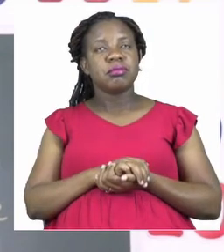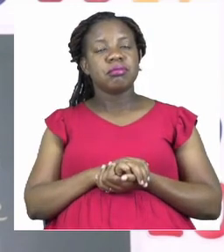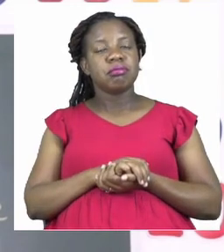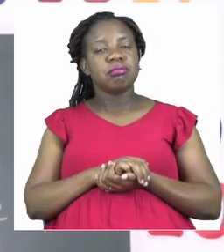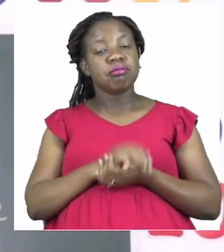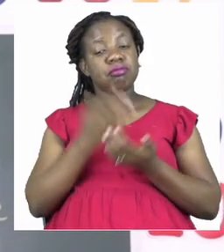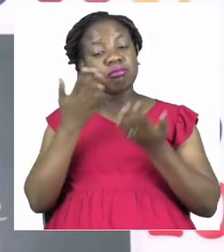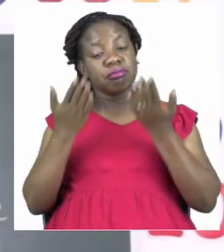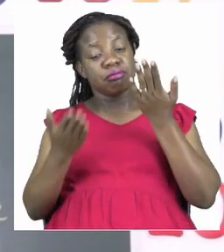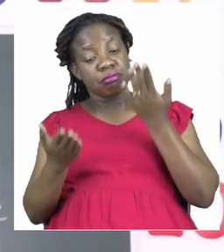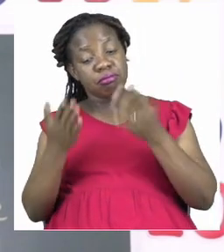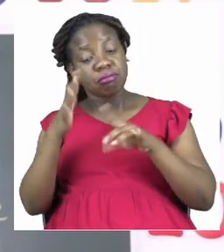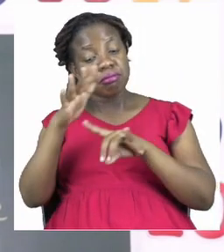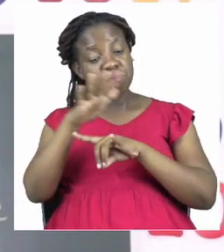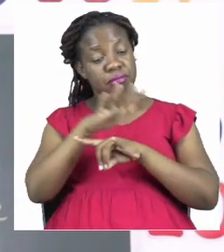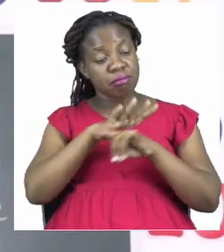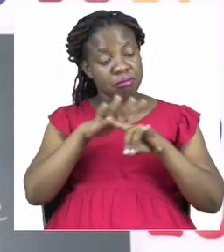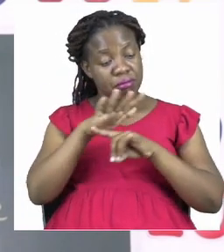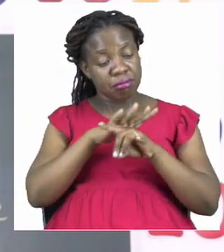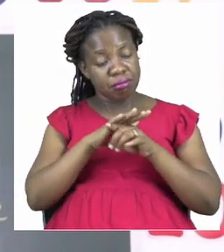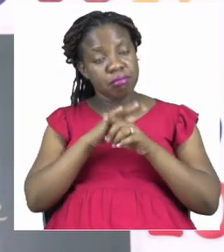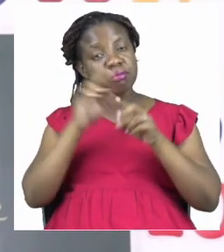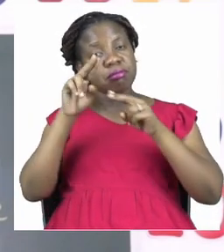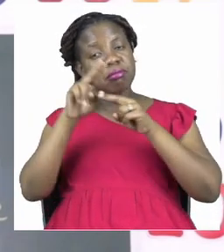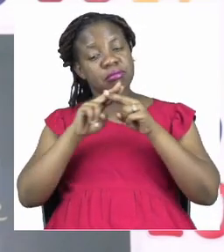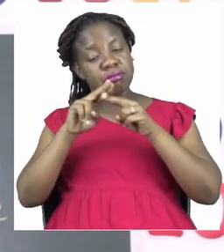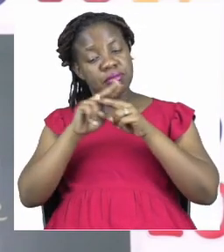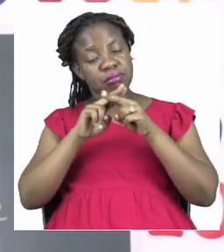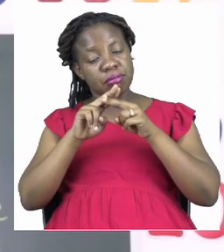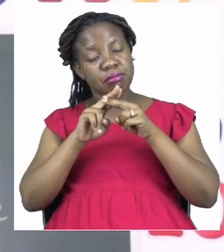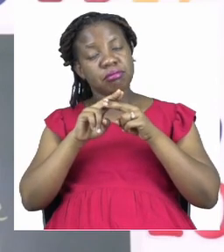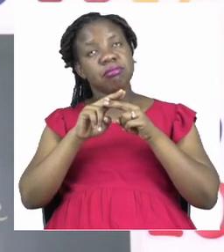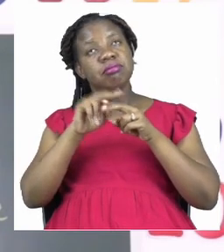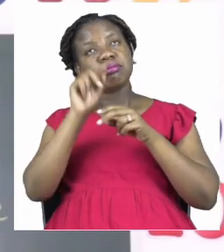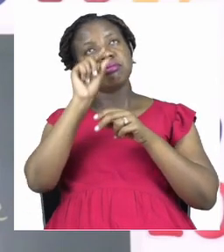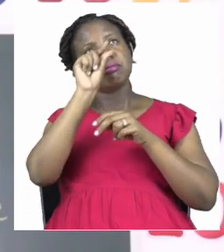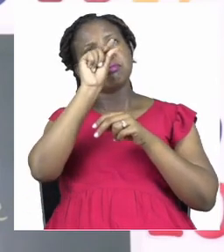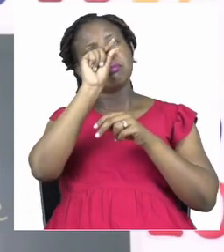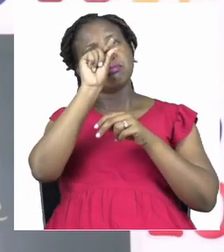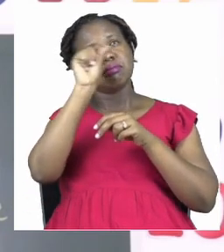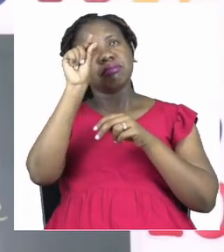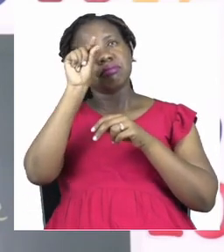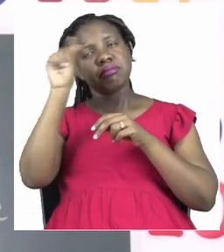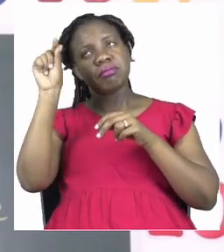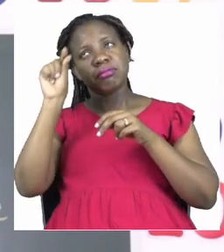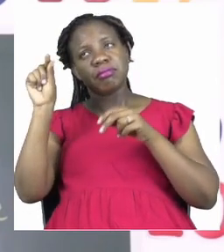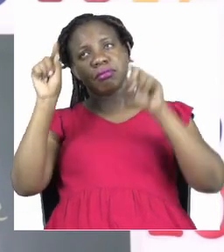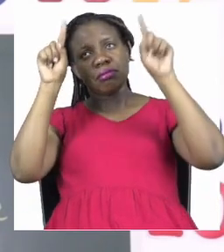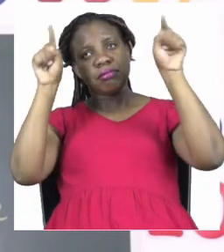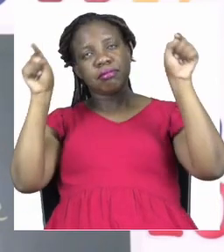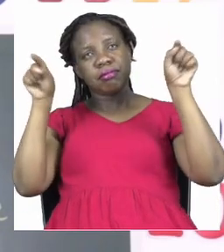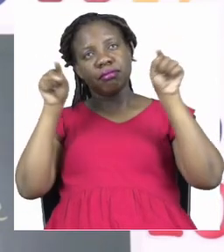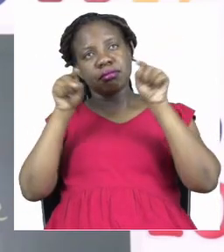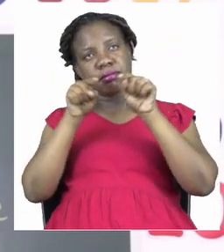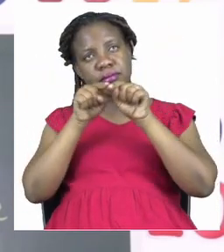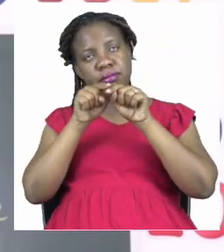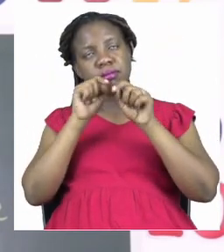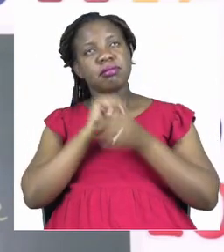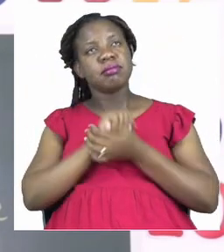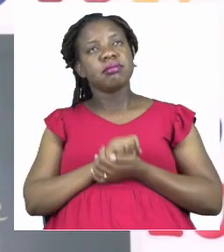and use the word that is in brackets. Then when you're done with this exercise, I'd like you